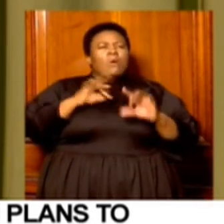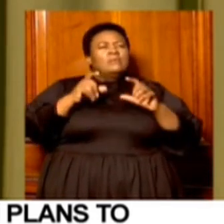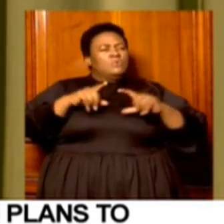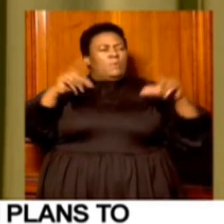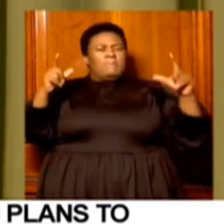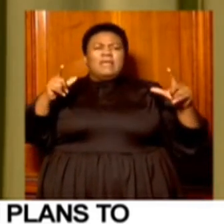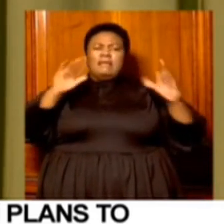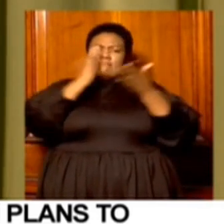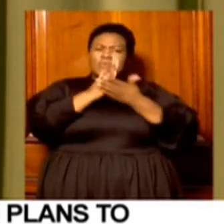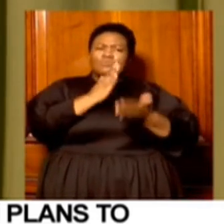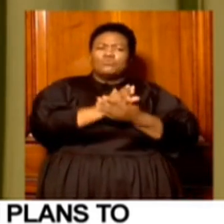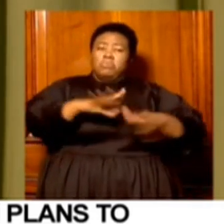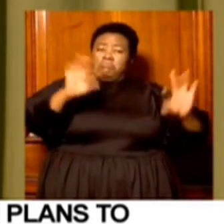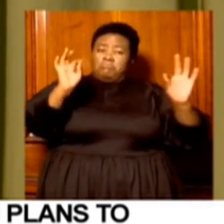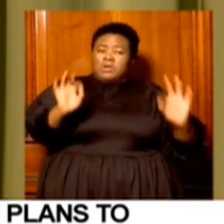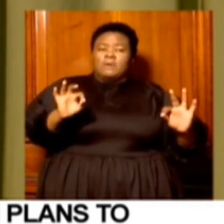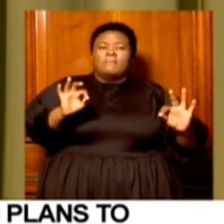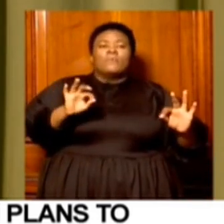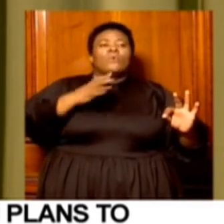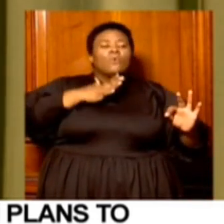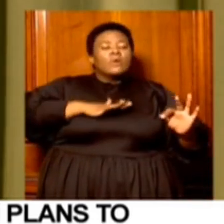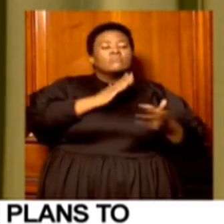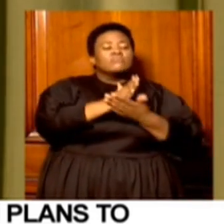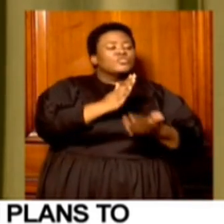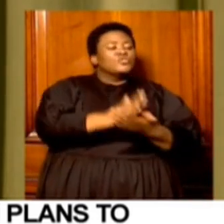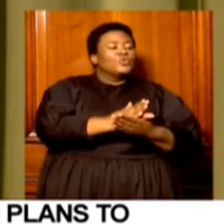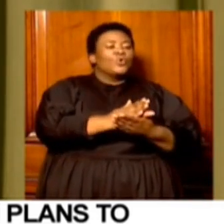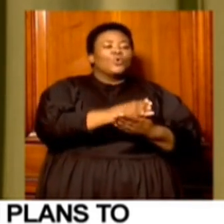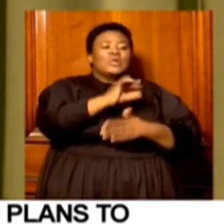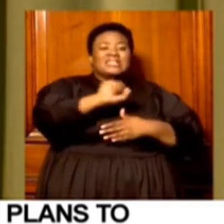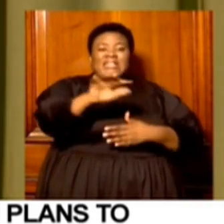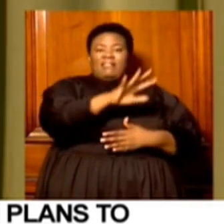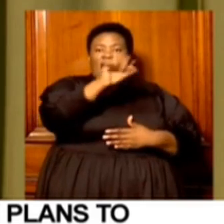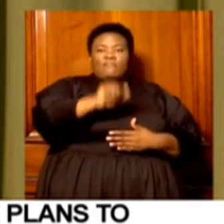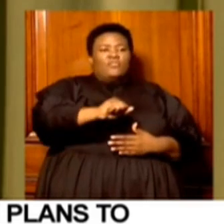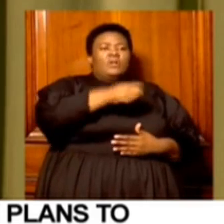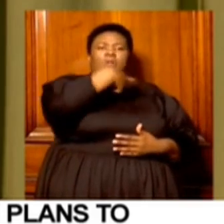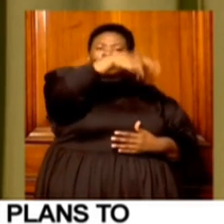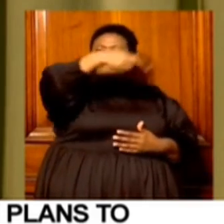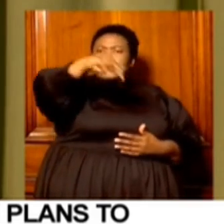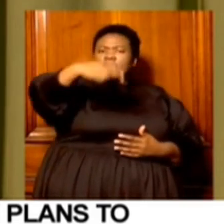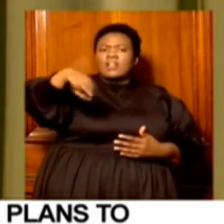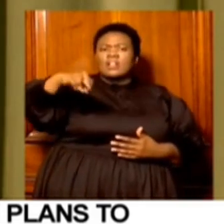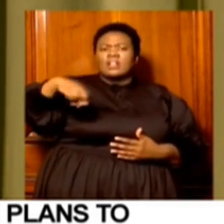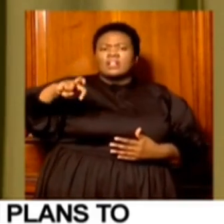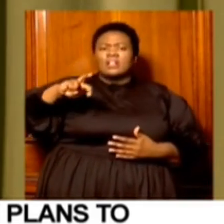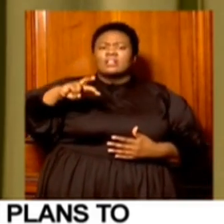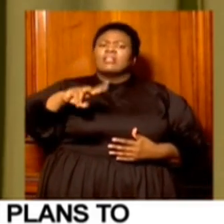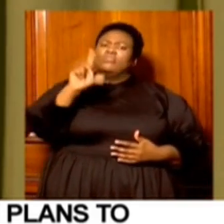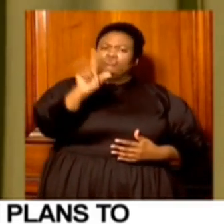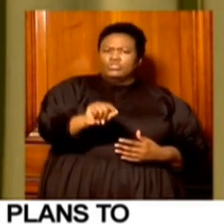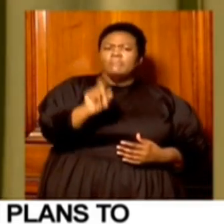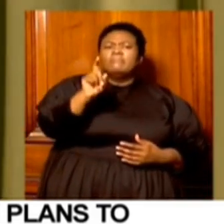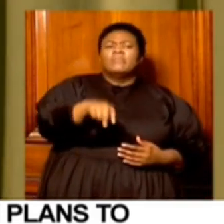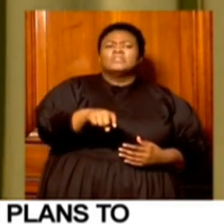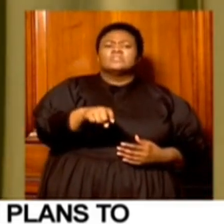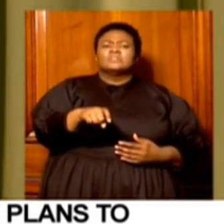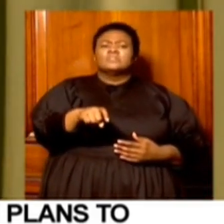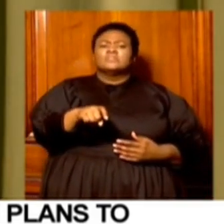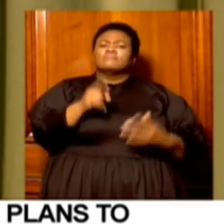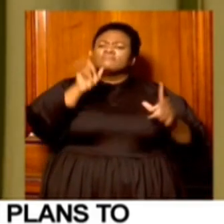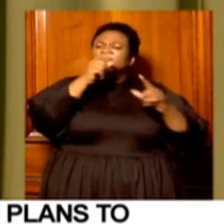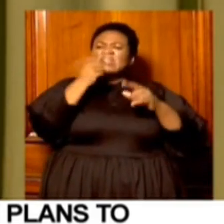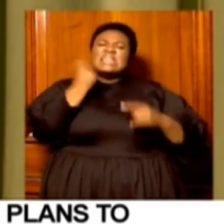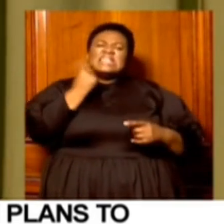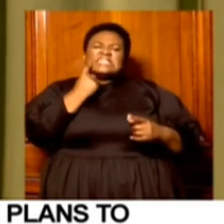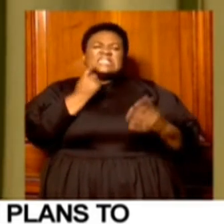to travel around South Africa and to access transport, it must be cheaper, it must be accessible, and at the same time, it